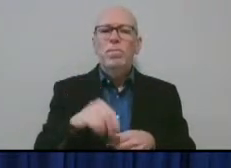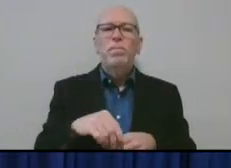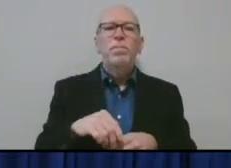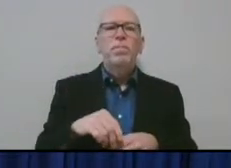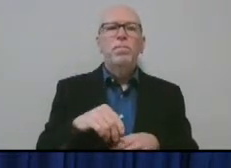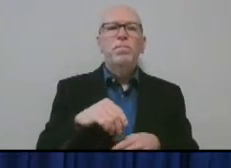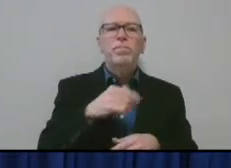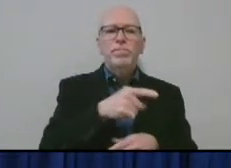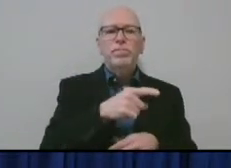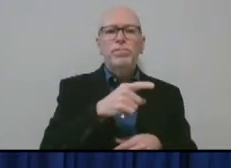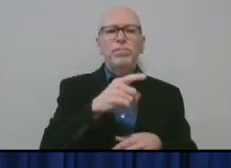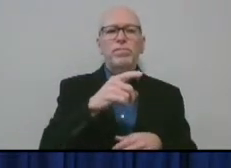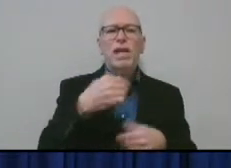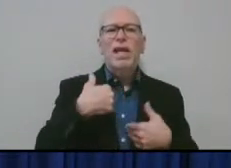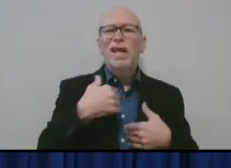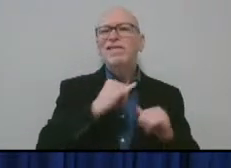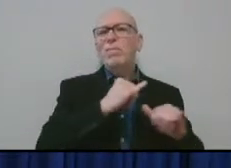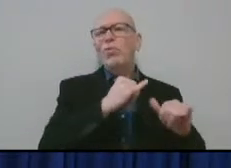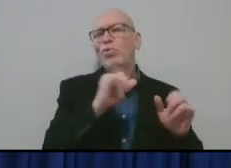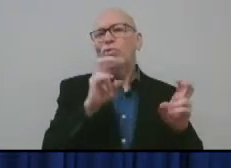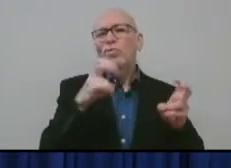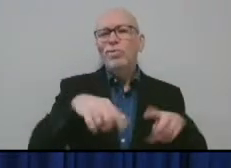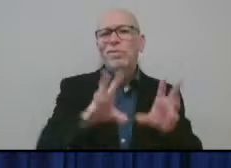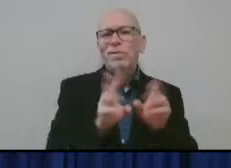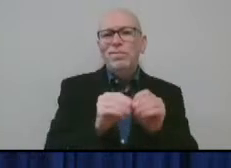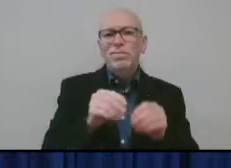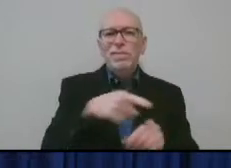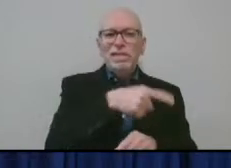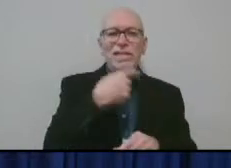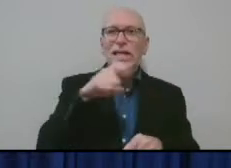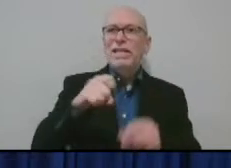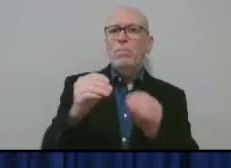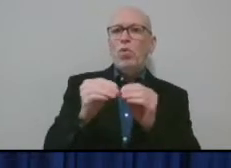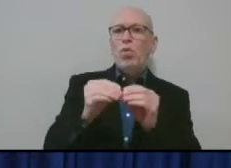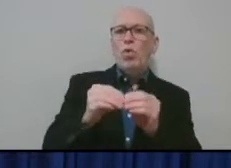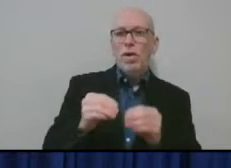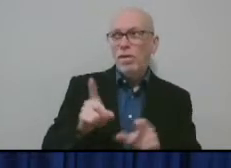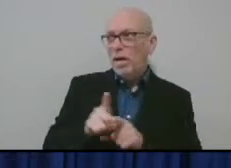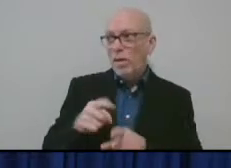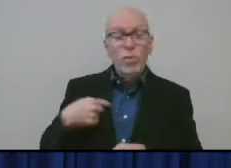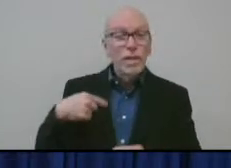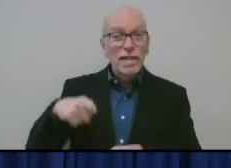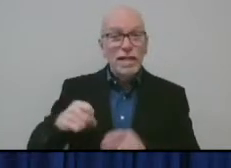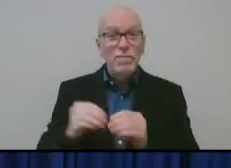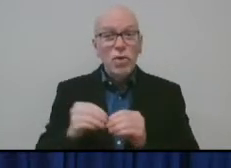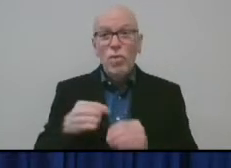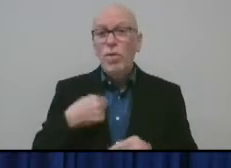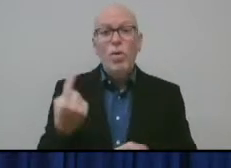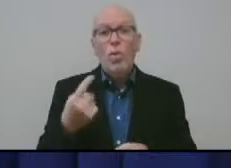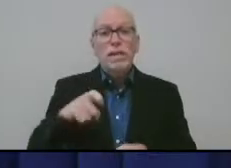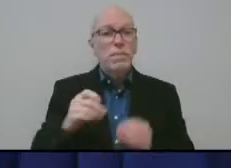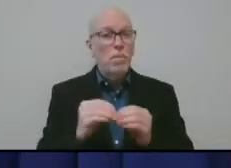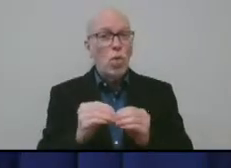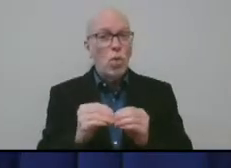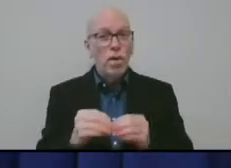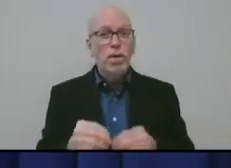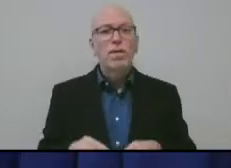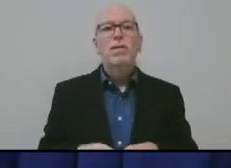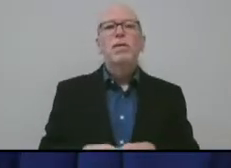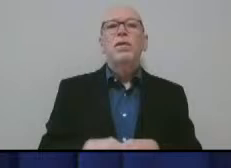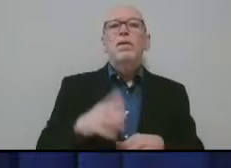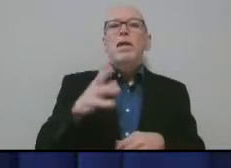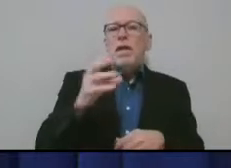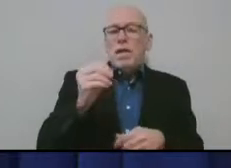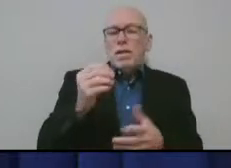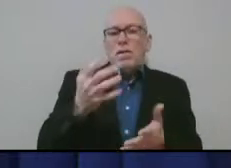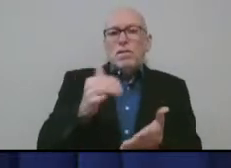holding a similar press conference, and he said, we need more. And did I mention we need more? And what we could really use is more. And all I'm asking for is more. And that's